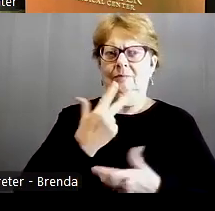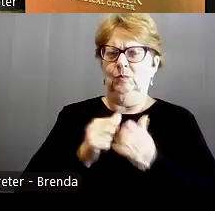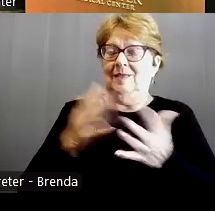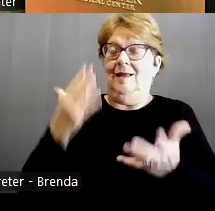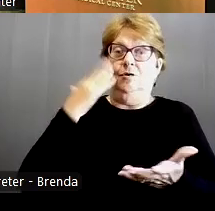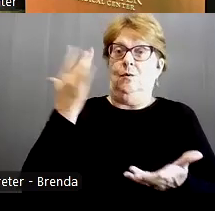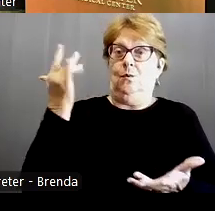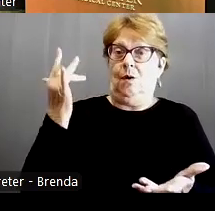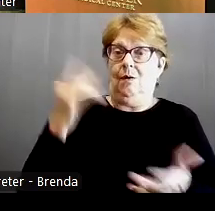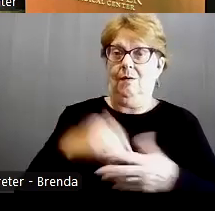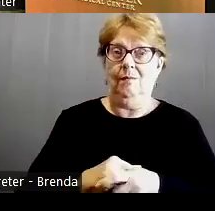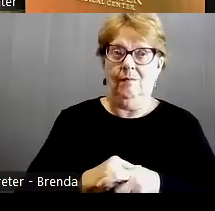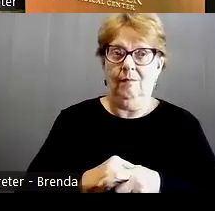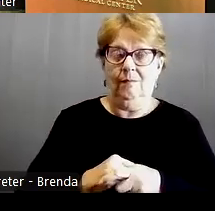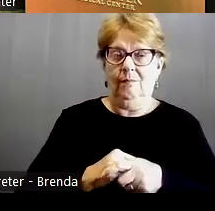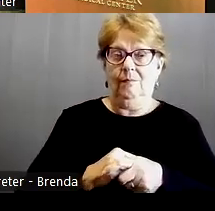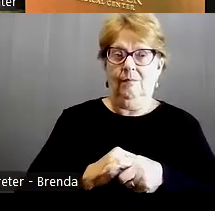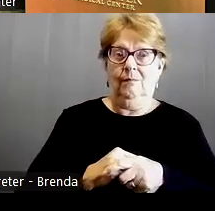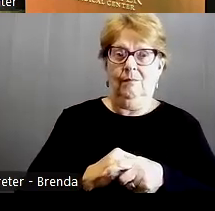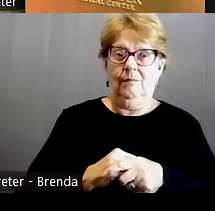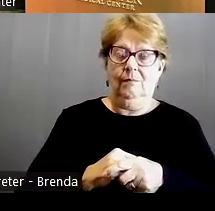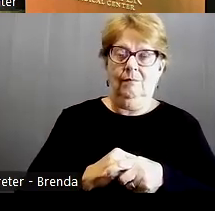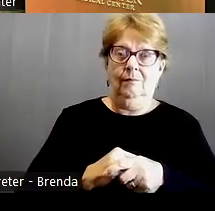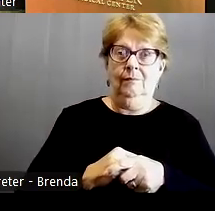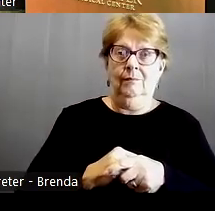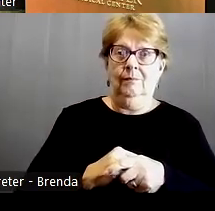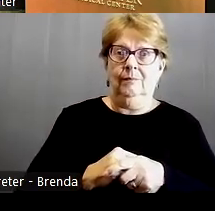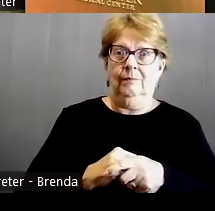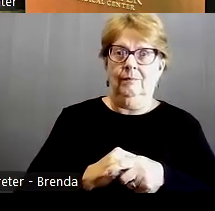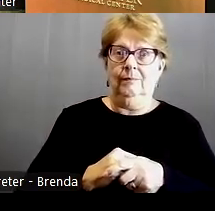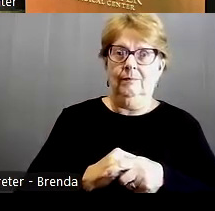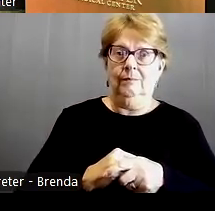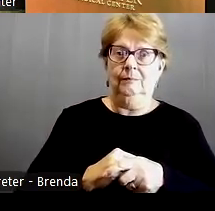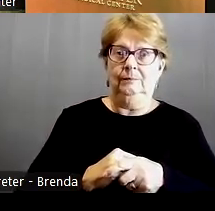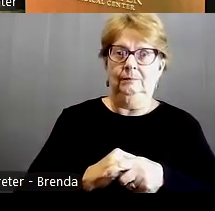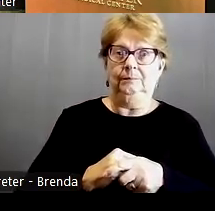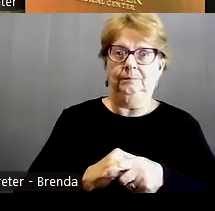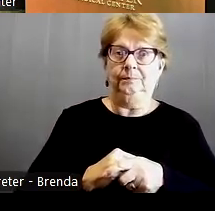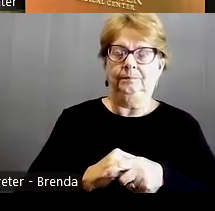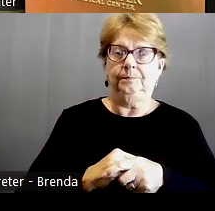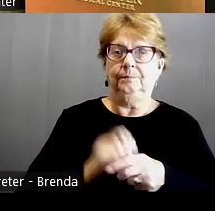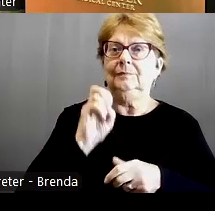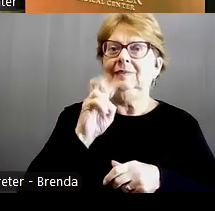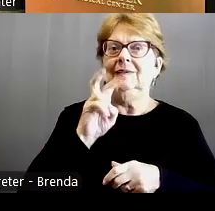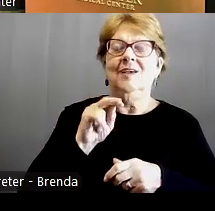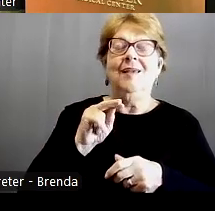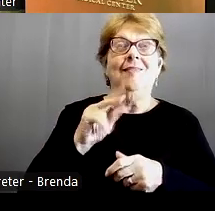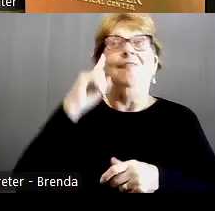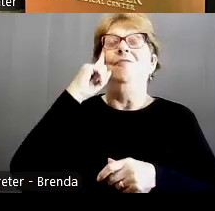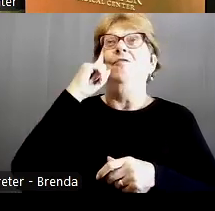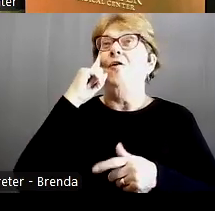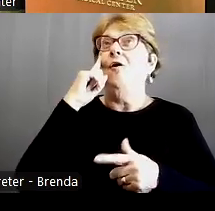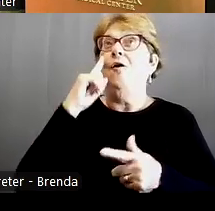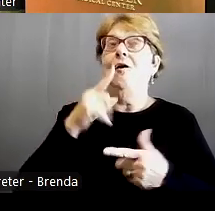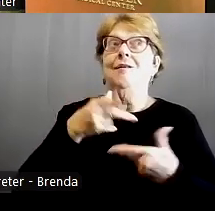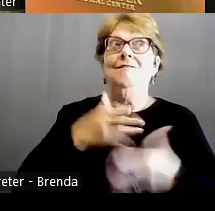even knowing why. So even the very thought of letting yourself